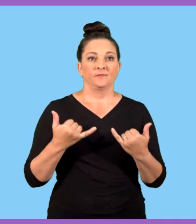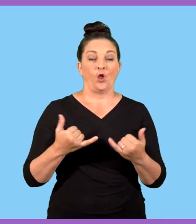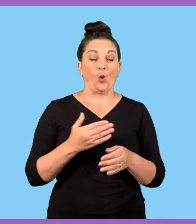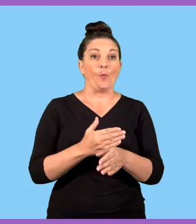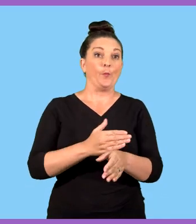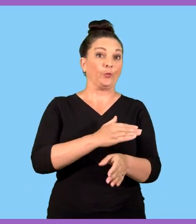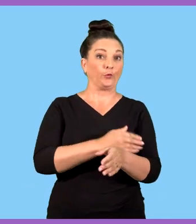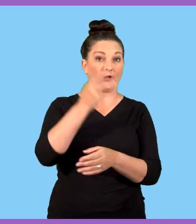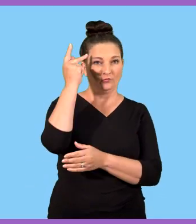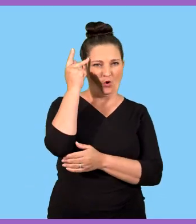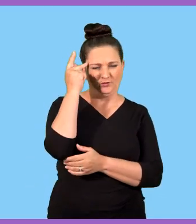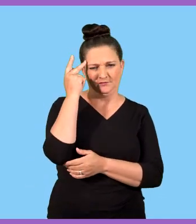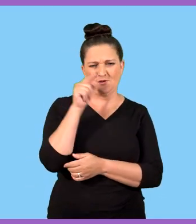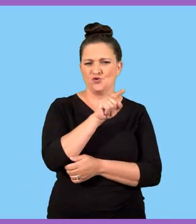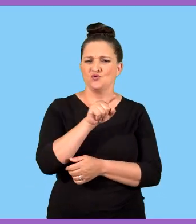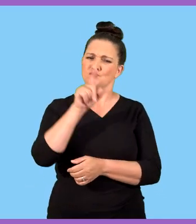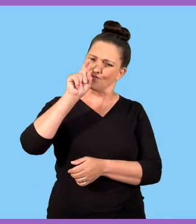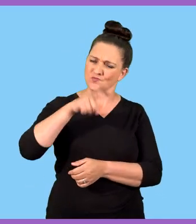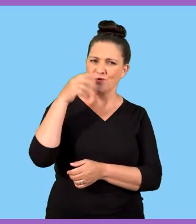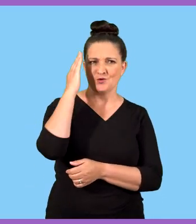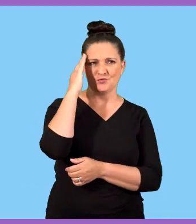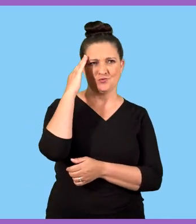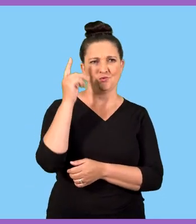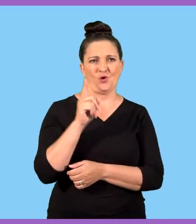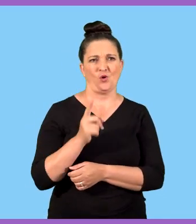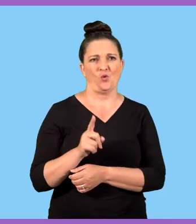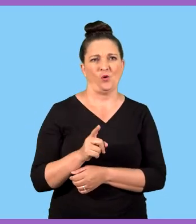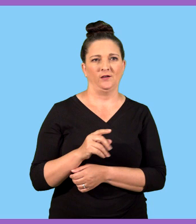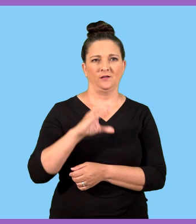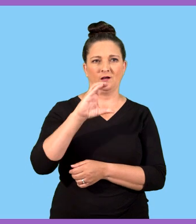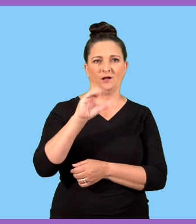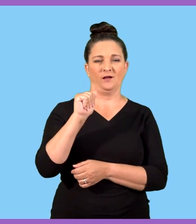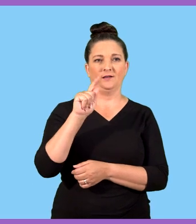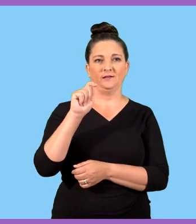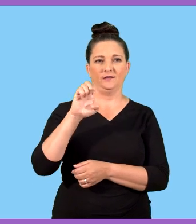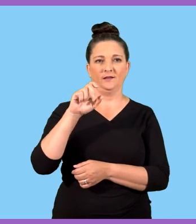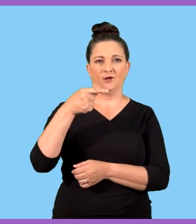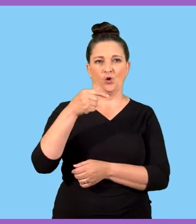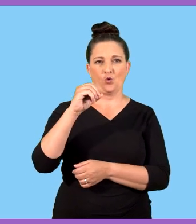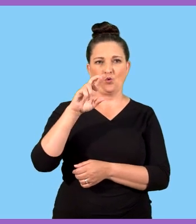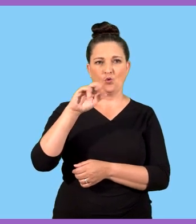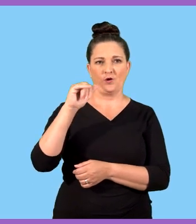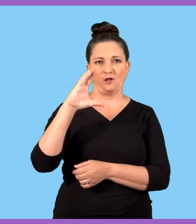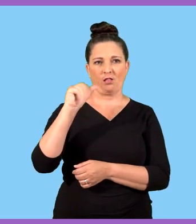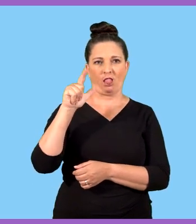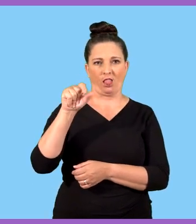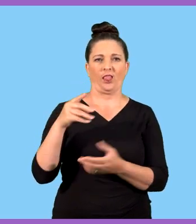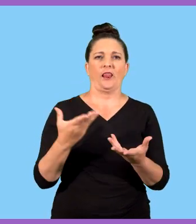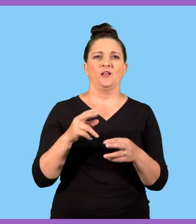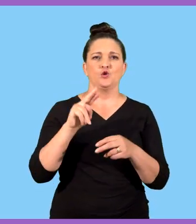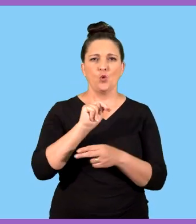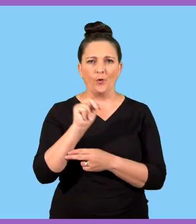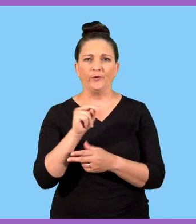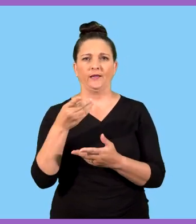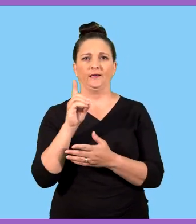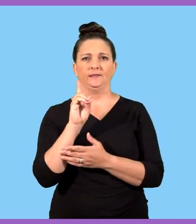With the pre-knowledge, before we begin, you must know what is categorical data, numerical data, discrete data, and continuous